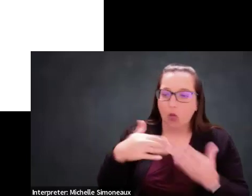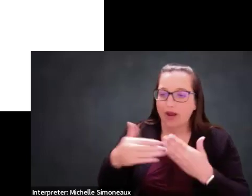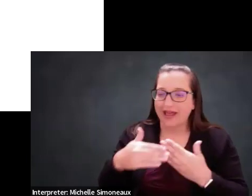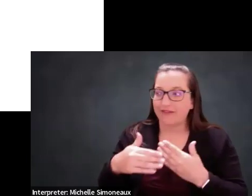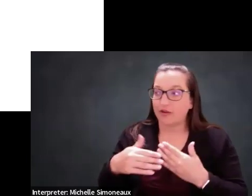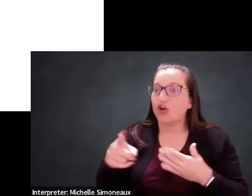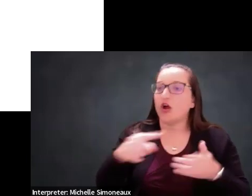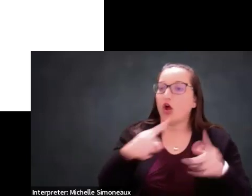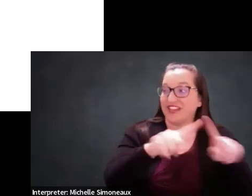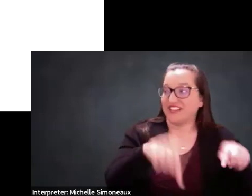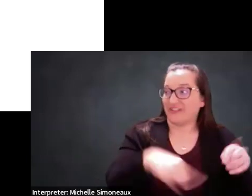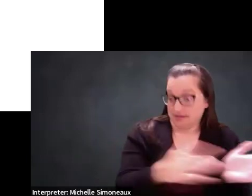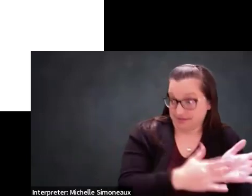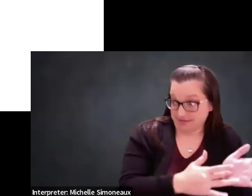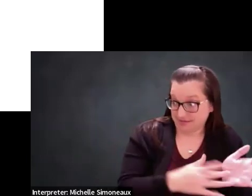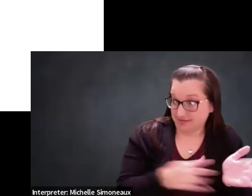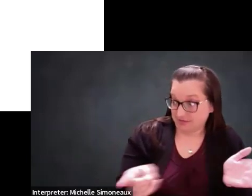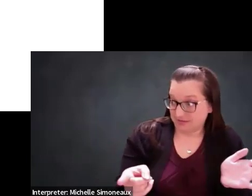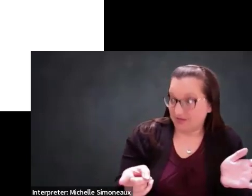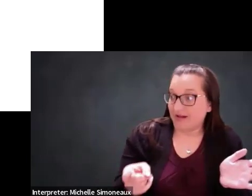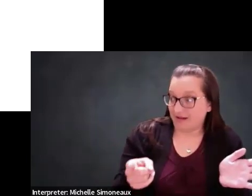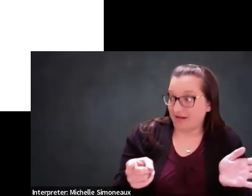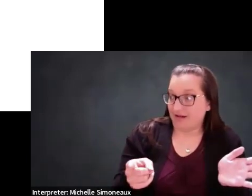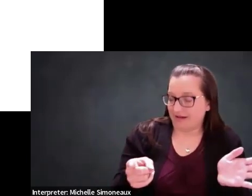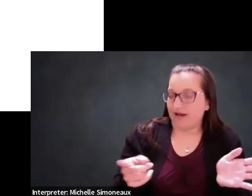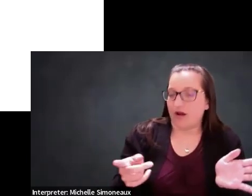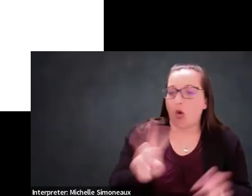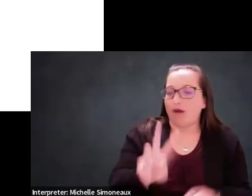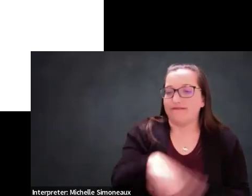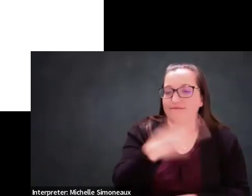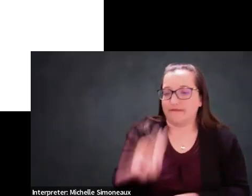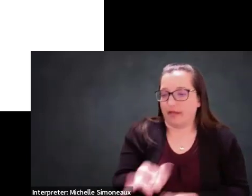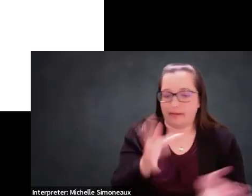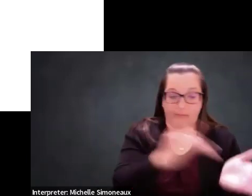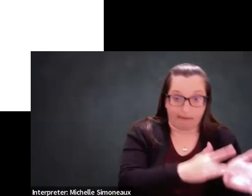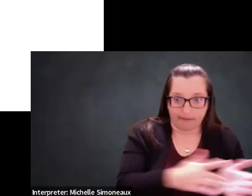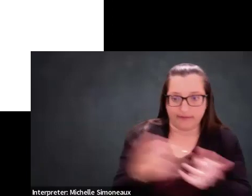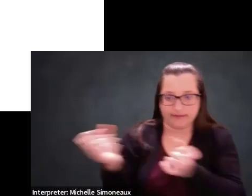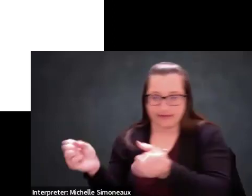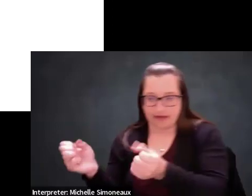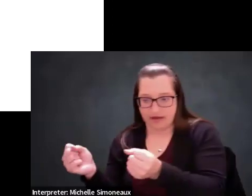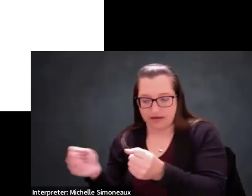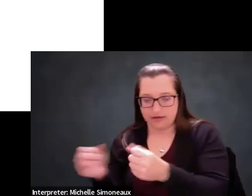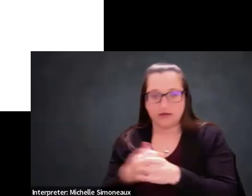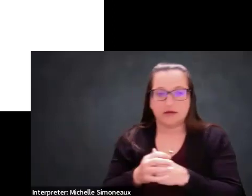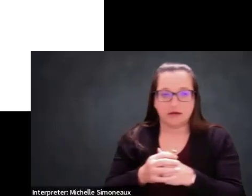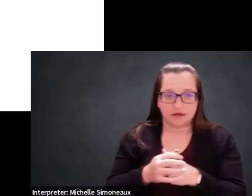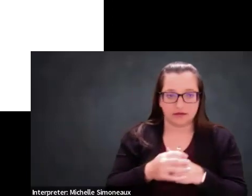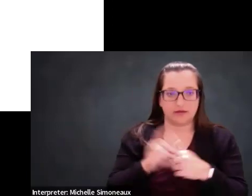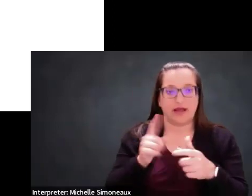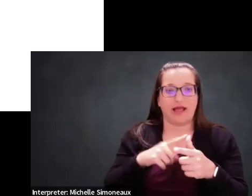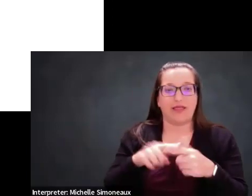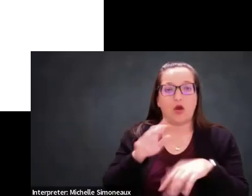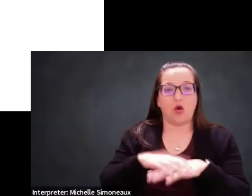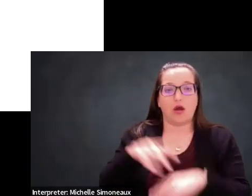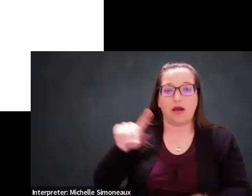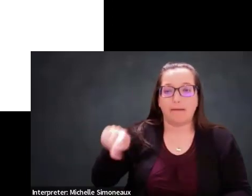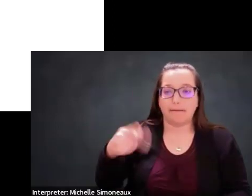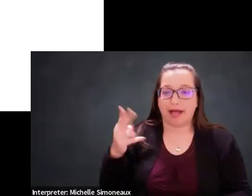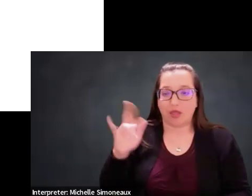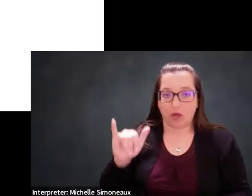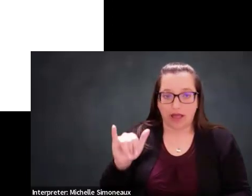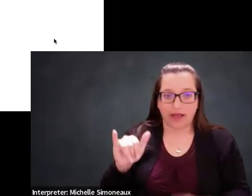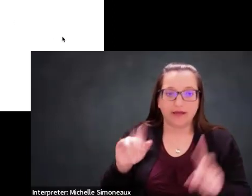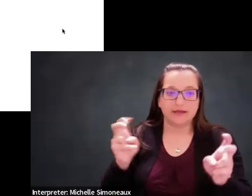on the device and then vice versa. And then the pathway. So showing where this is located on the student's device. this is on the homepage